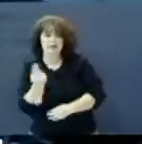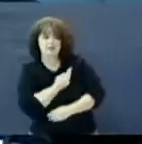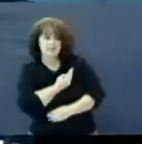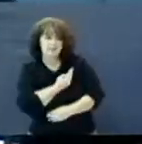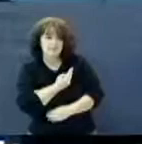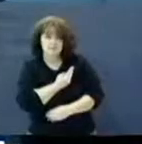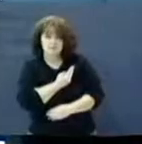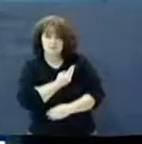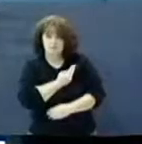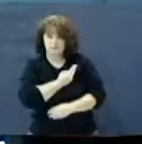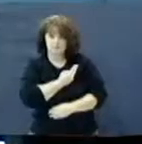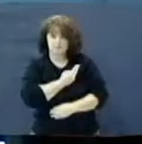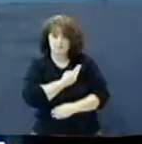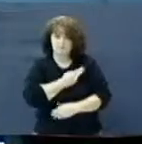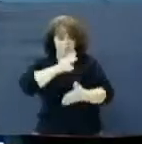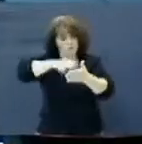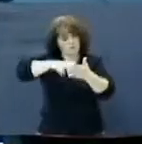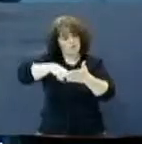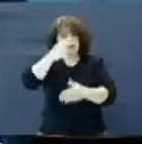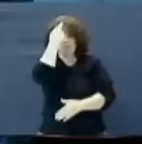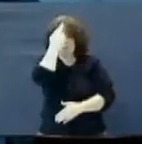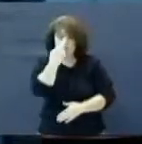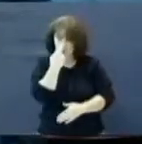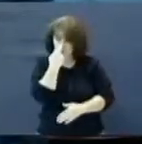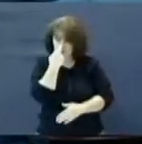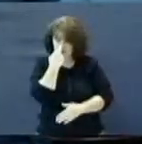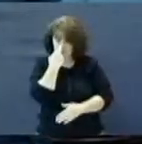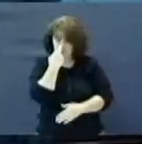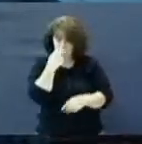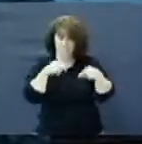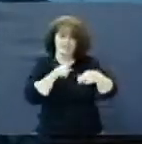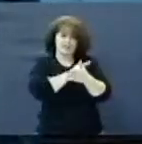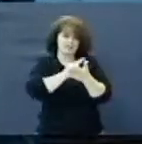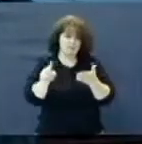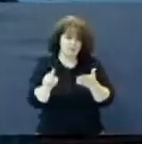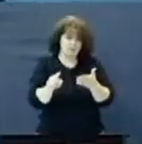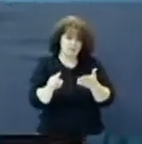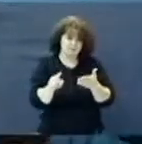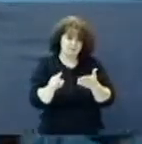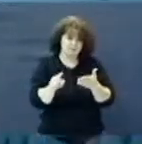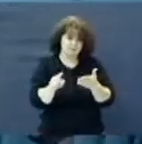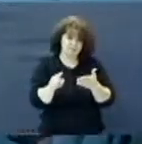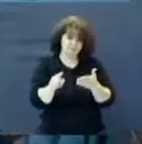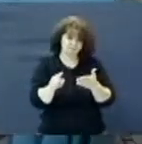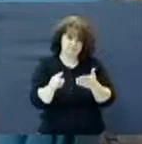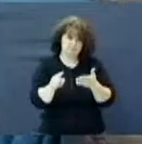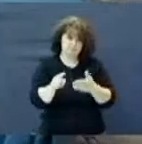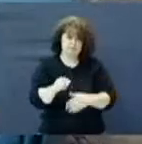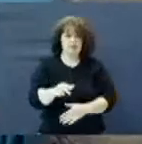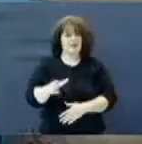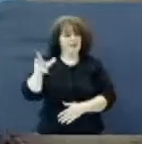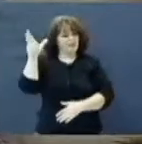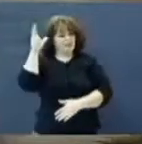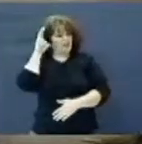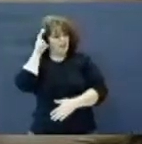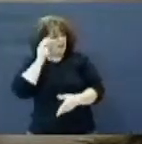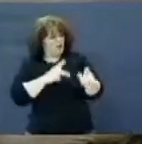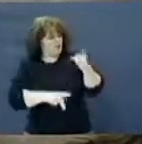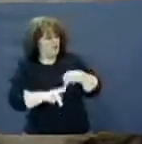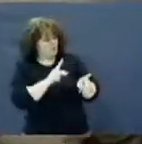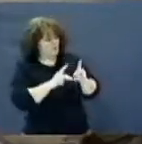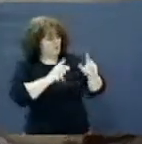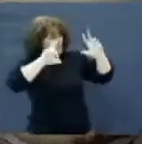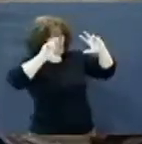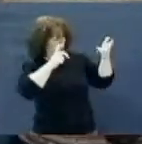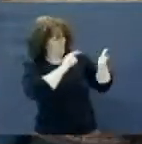I was reading in Romans this week. How many, you know, I hear people, they quote this